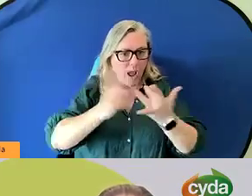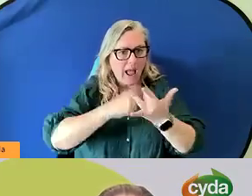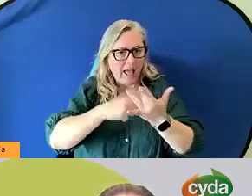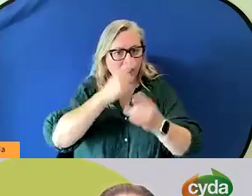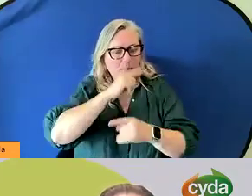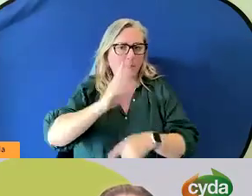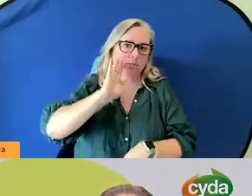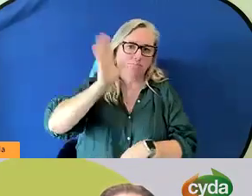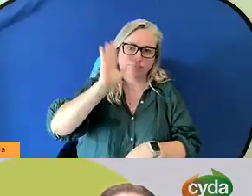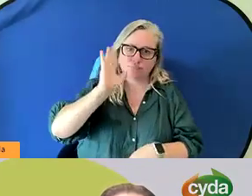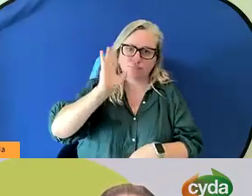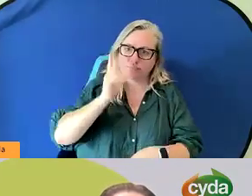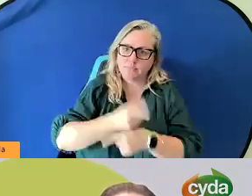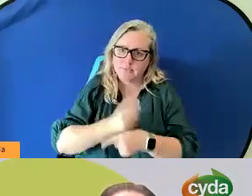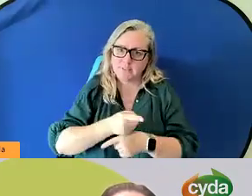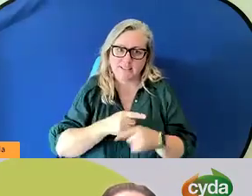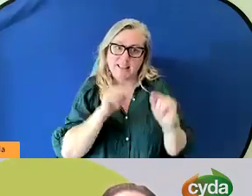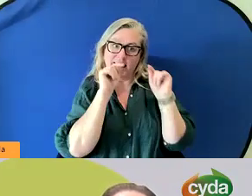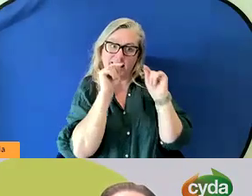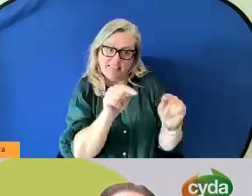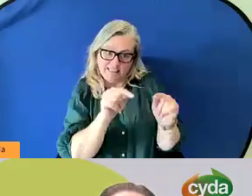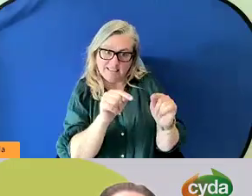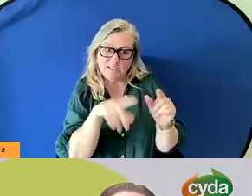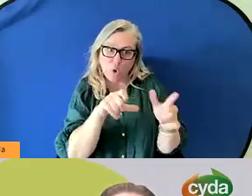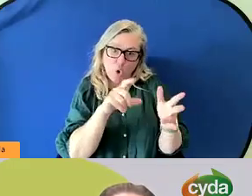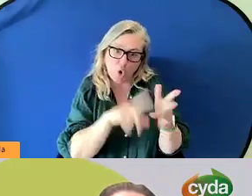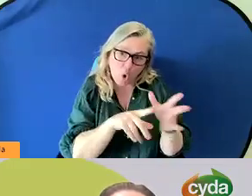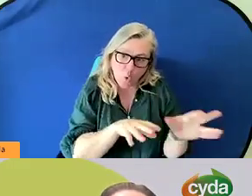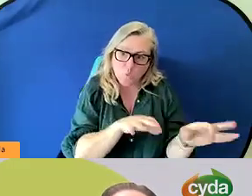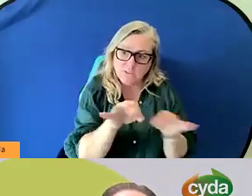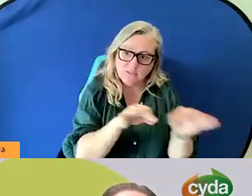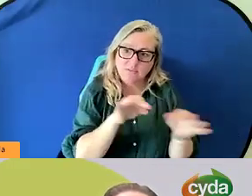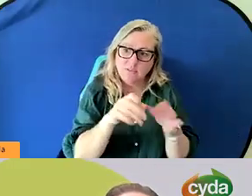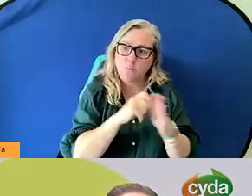particularly I think how unique this particular co-design project has been.